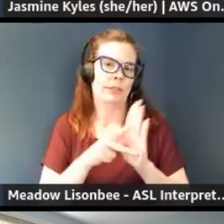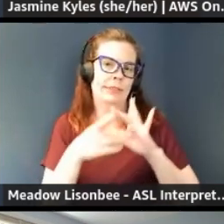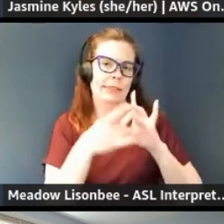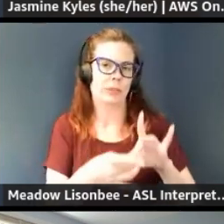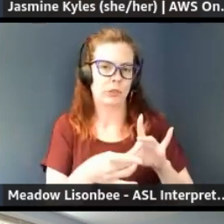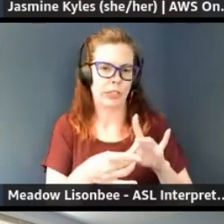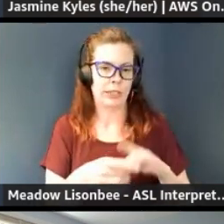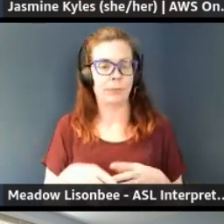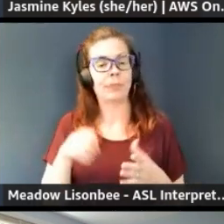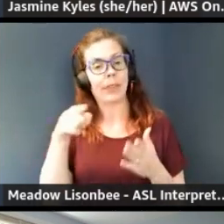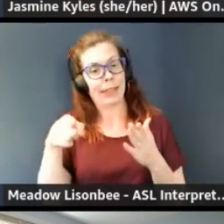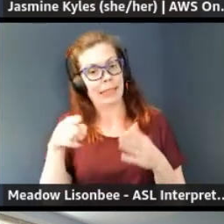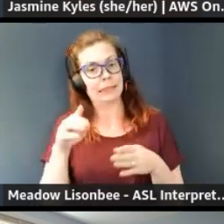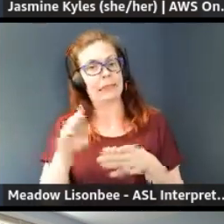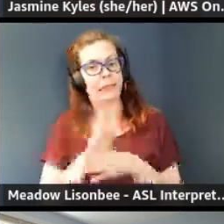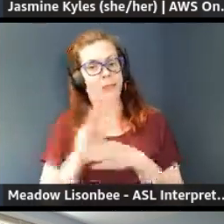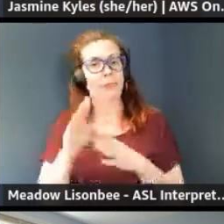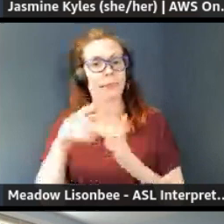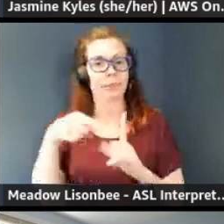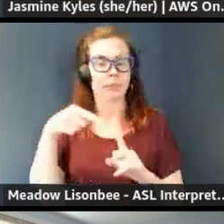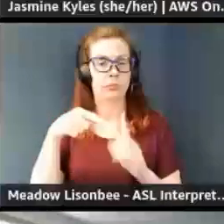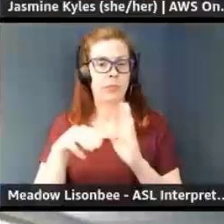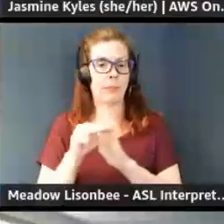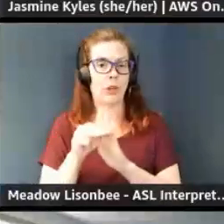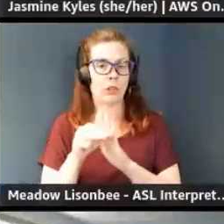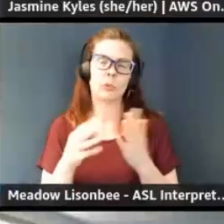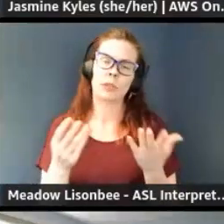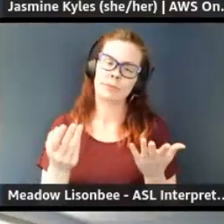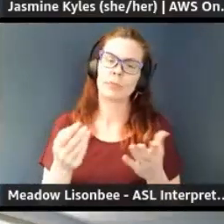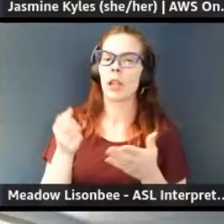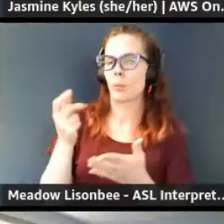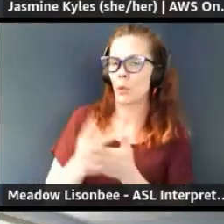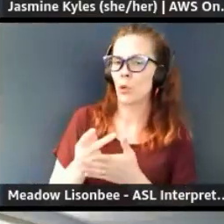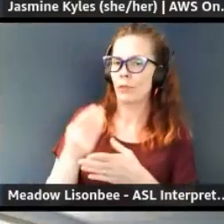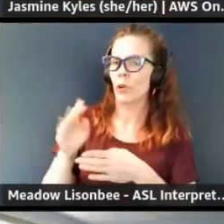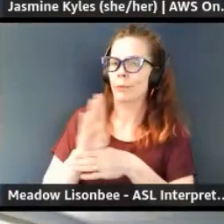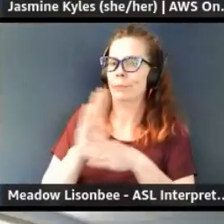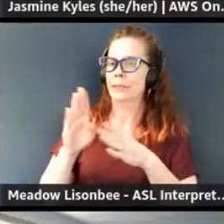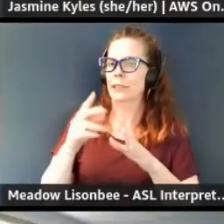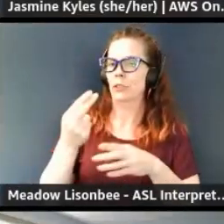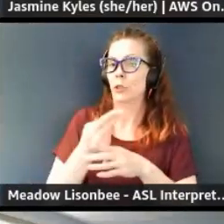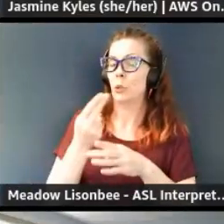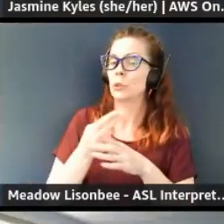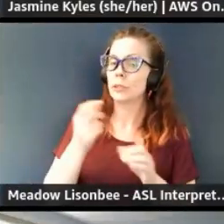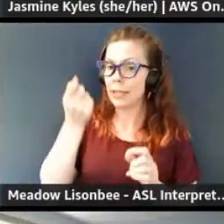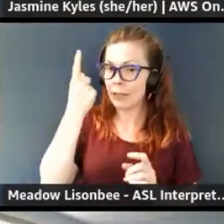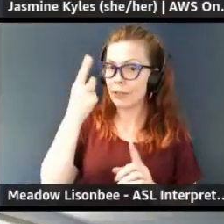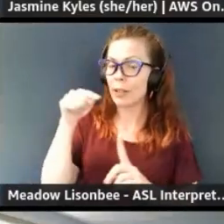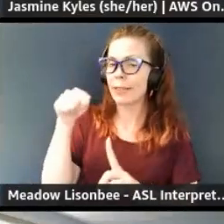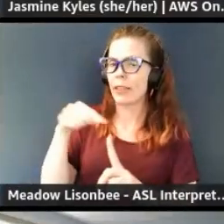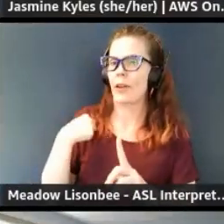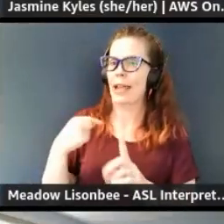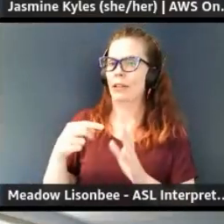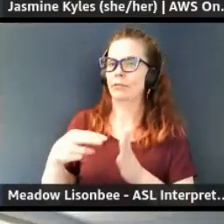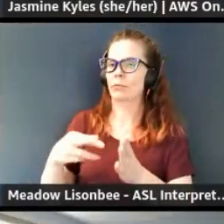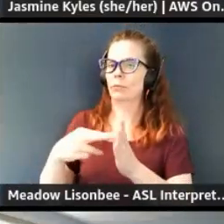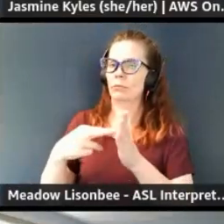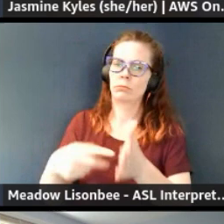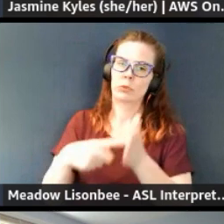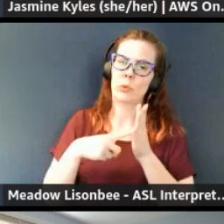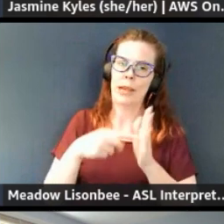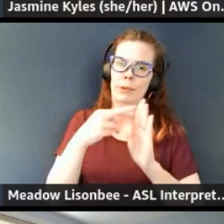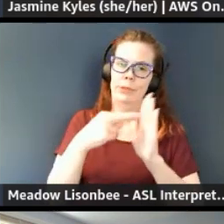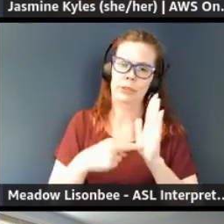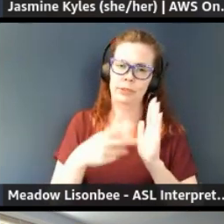This is a commercial model, or it's approved for commercial use. However, there are conditions associated with that. So we urge